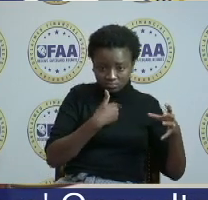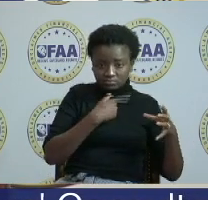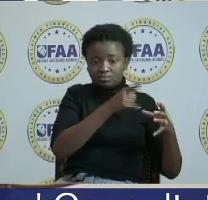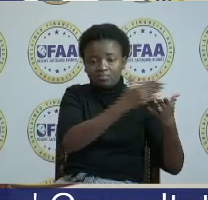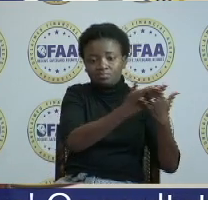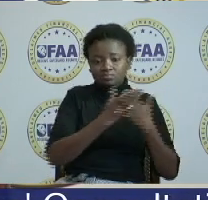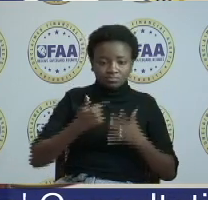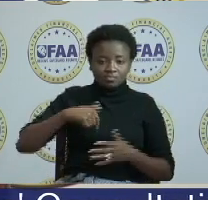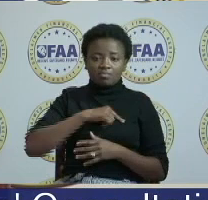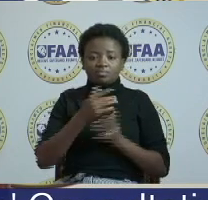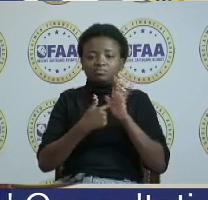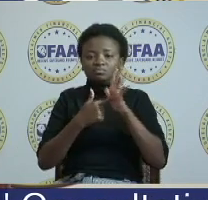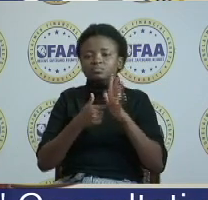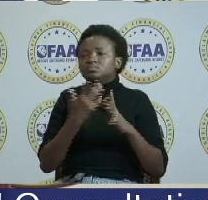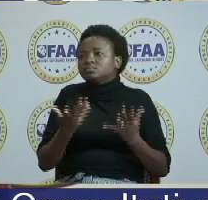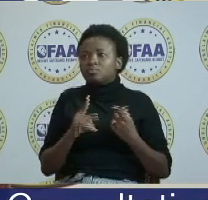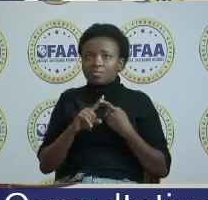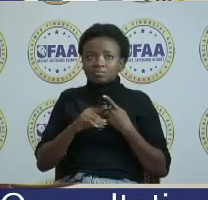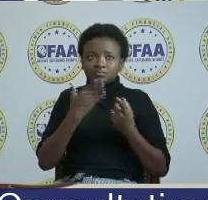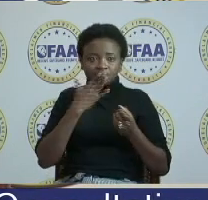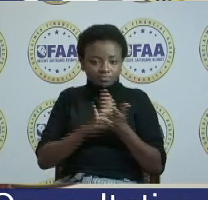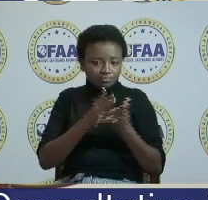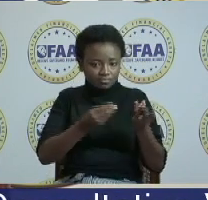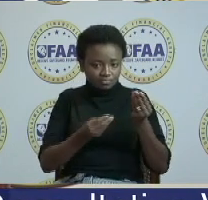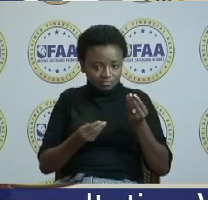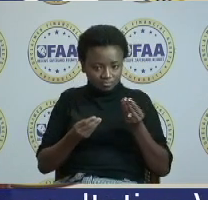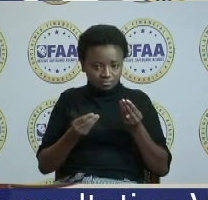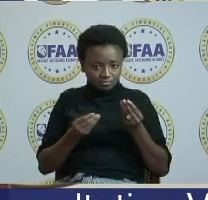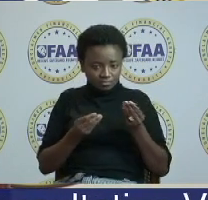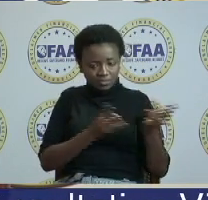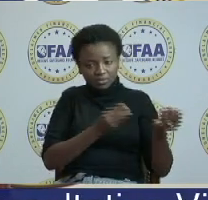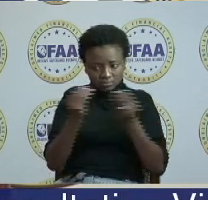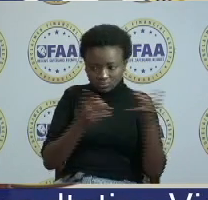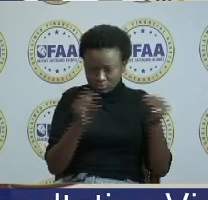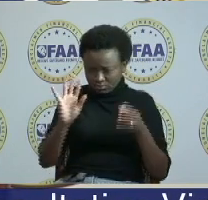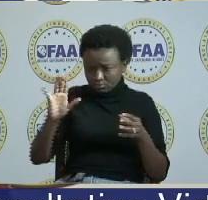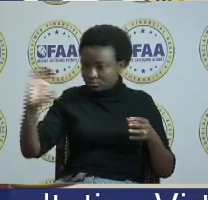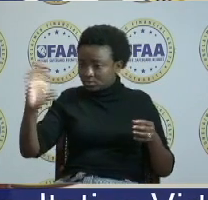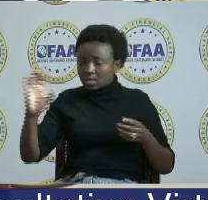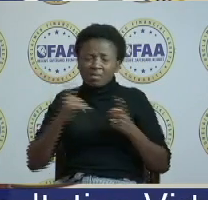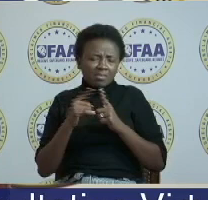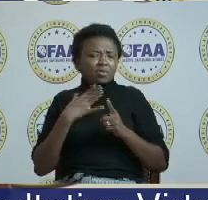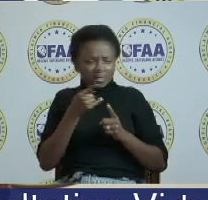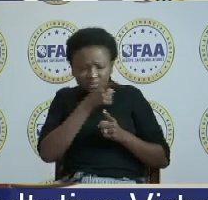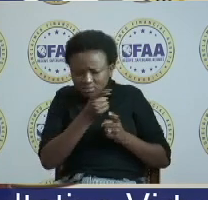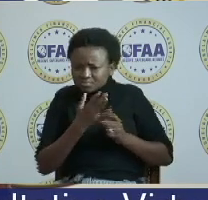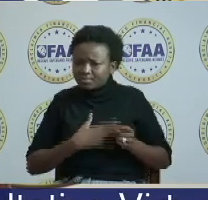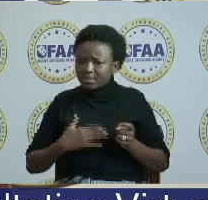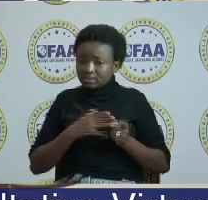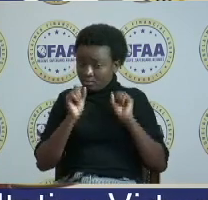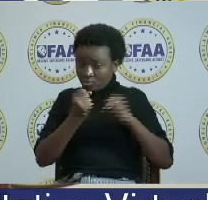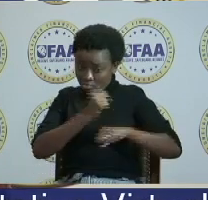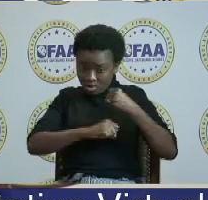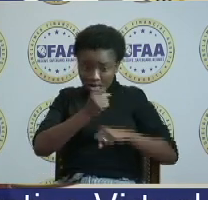they issued the letters to the claimants, but you want to see more from the holders,